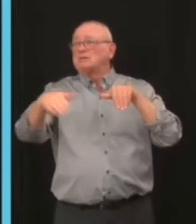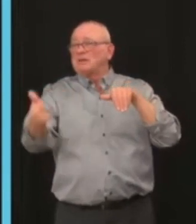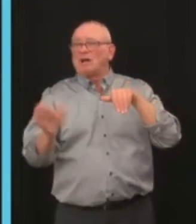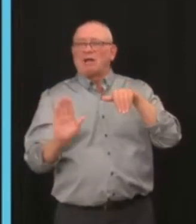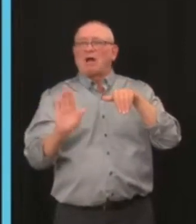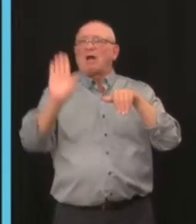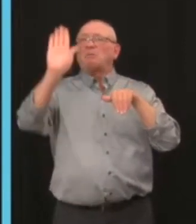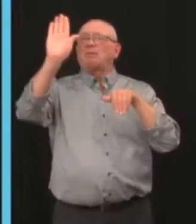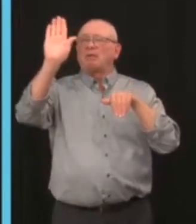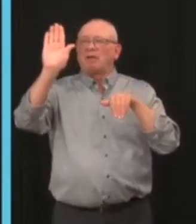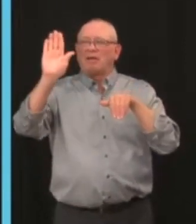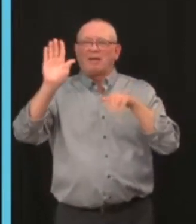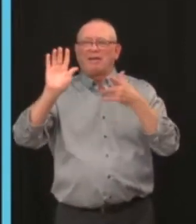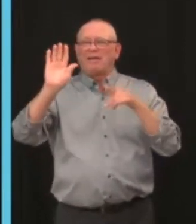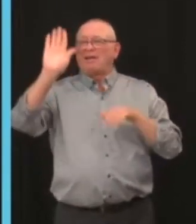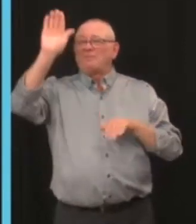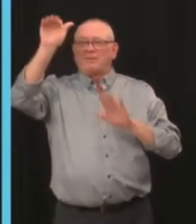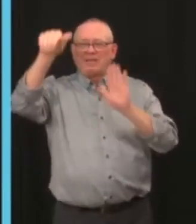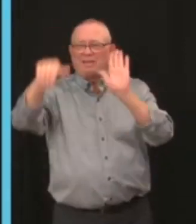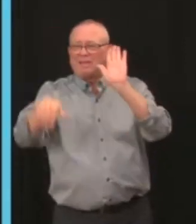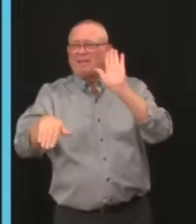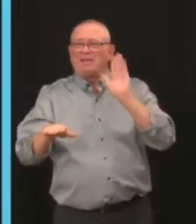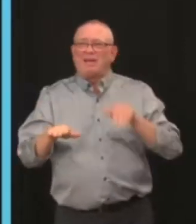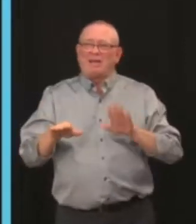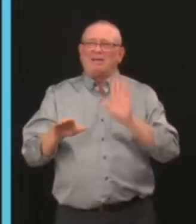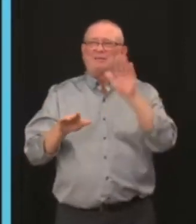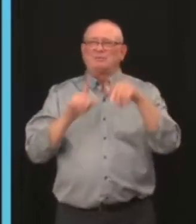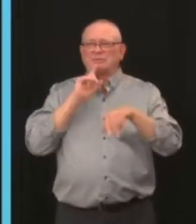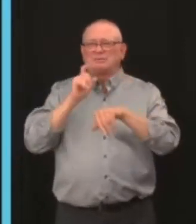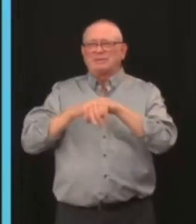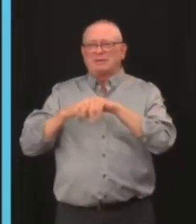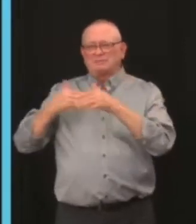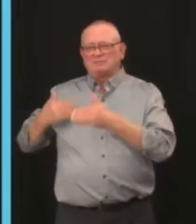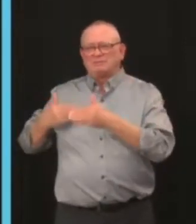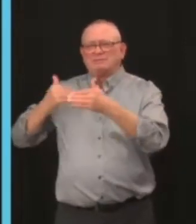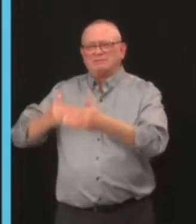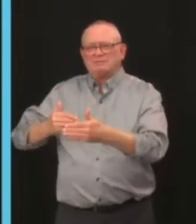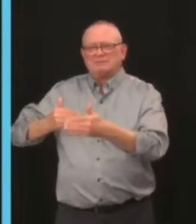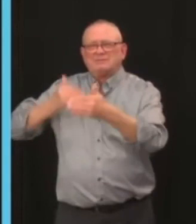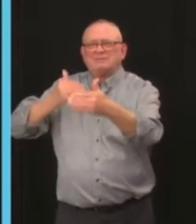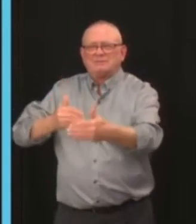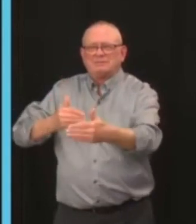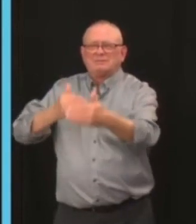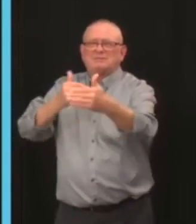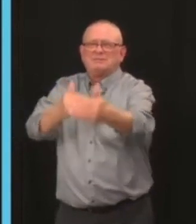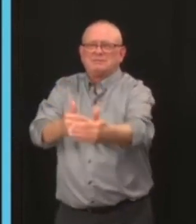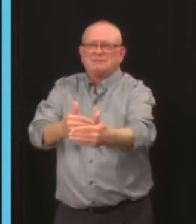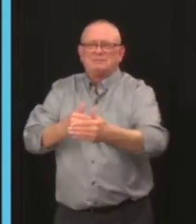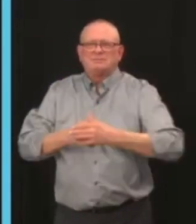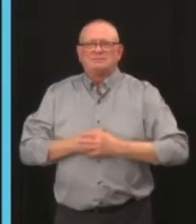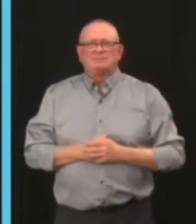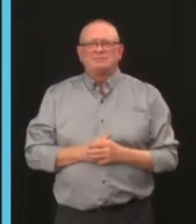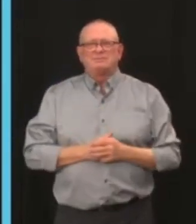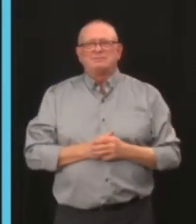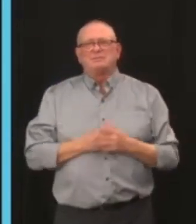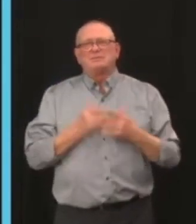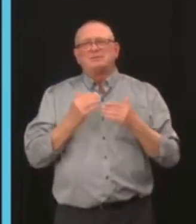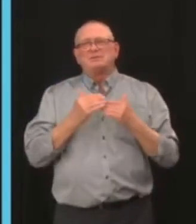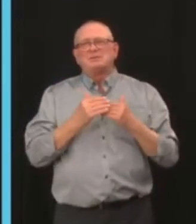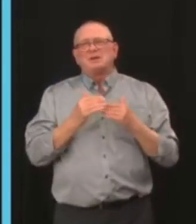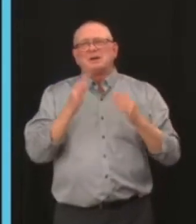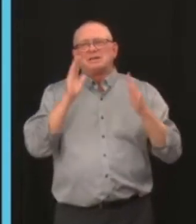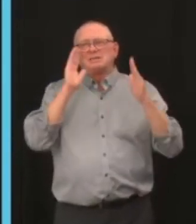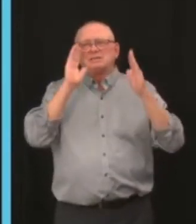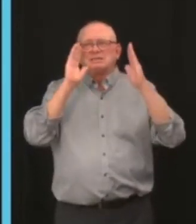the BA2 surge, and that as we're seeing some of those other indicators start to turn downwards, that we would expect to see the